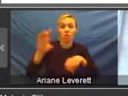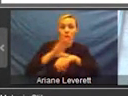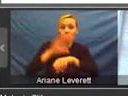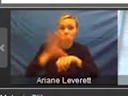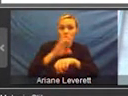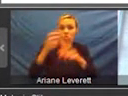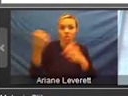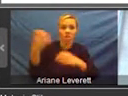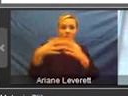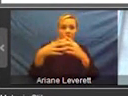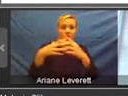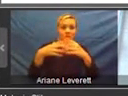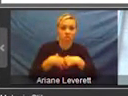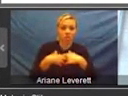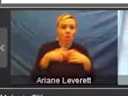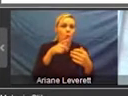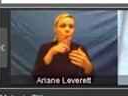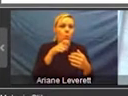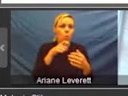solutions.